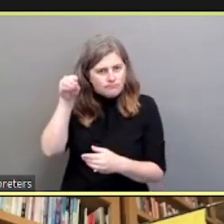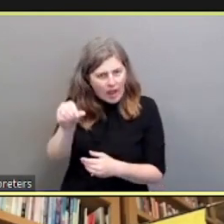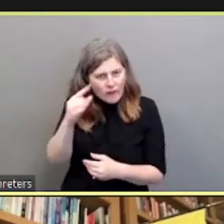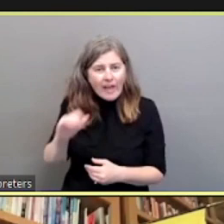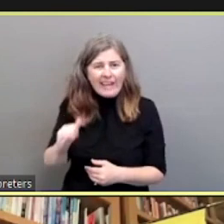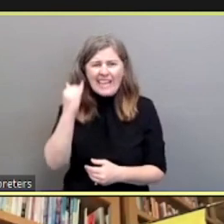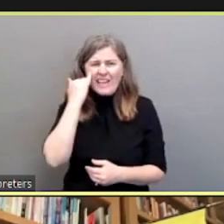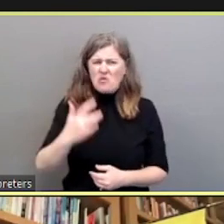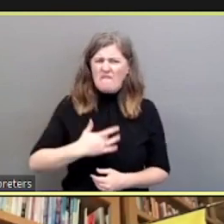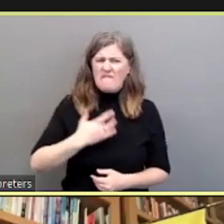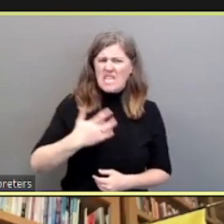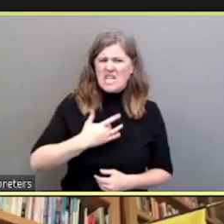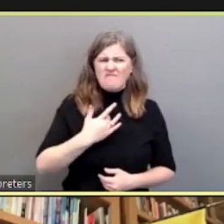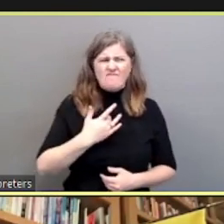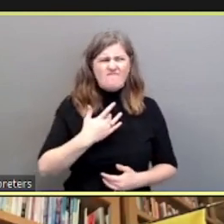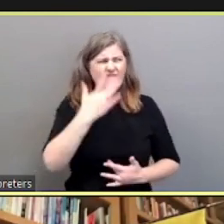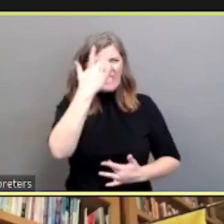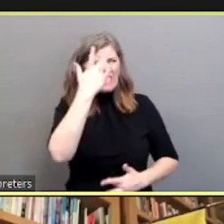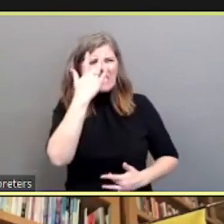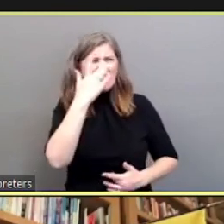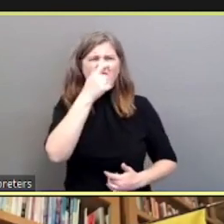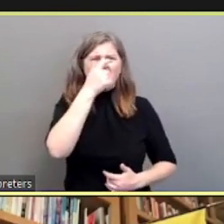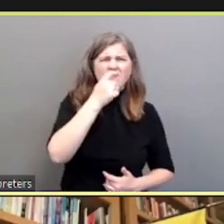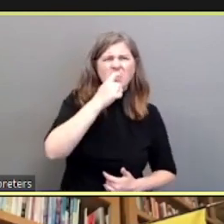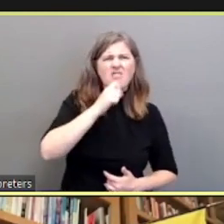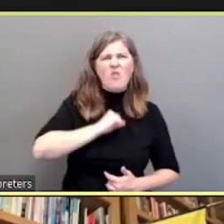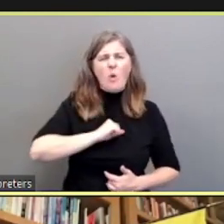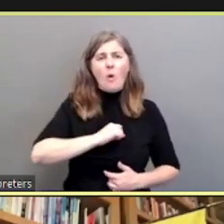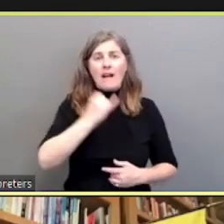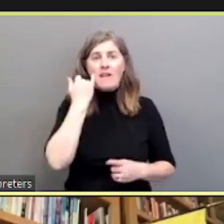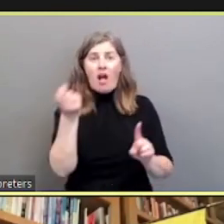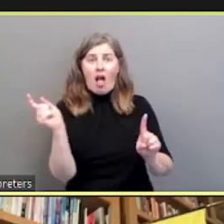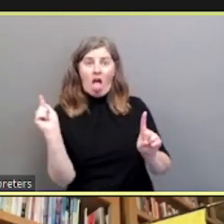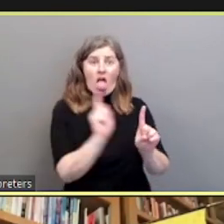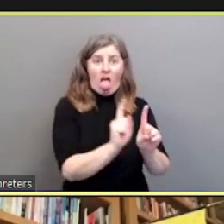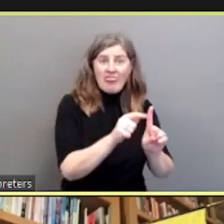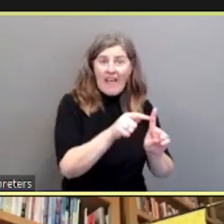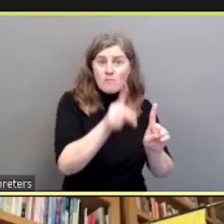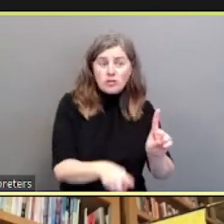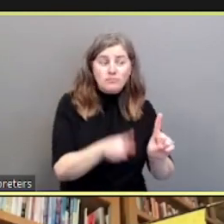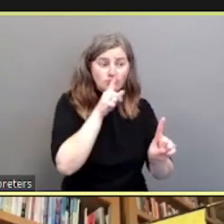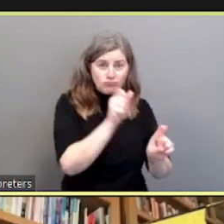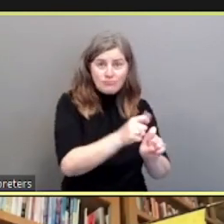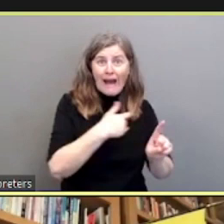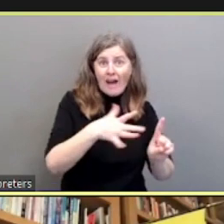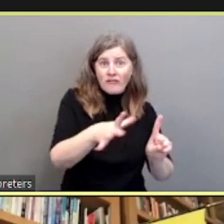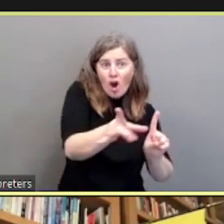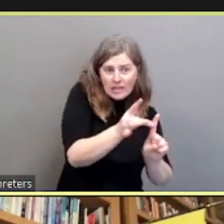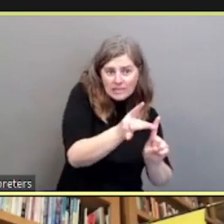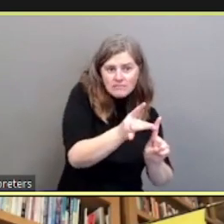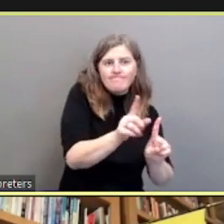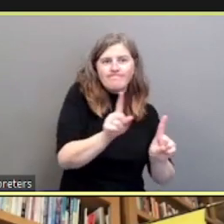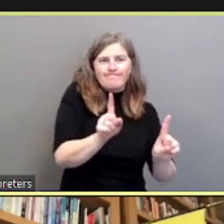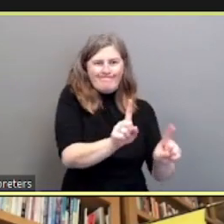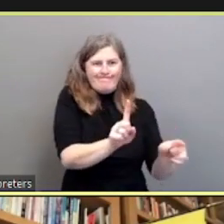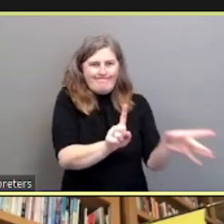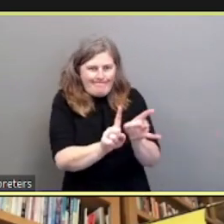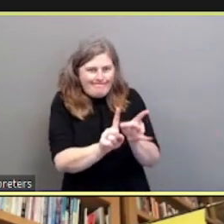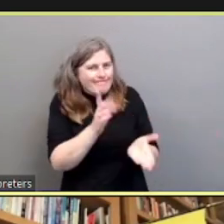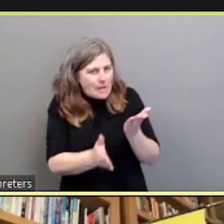have symptoms or you've been in close contact to a positive case, if you live or work in a